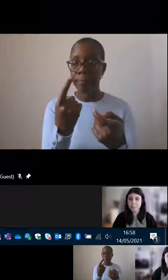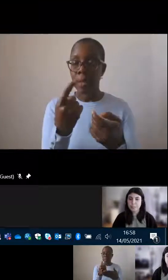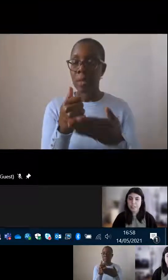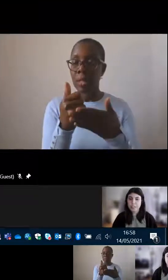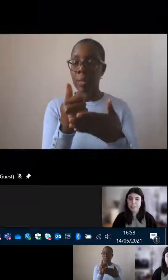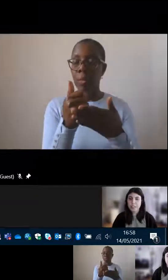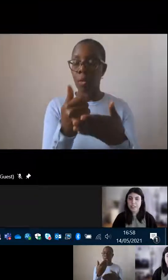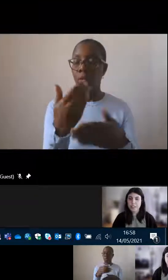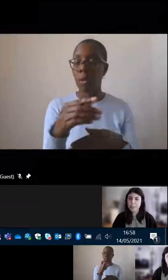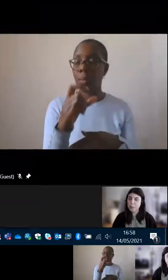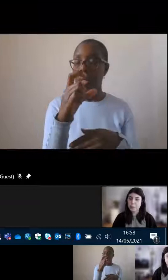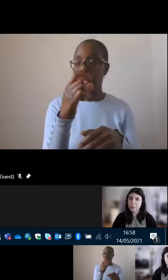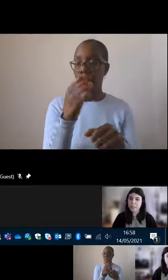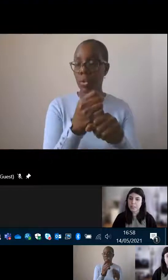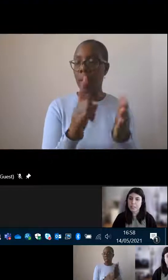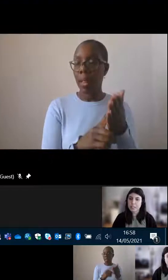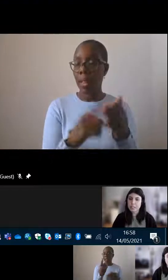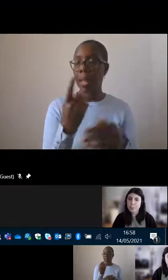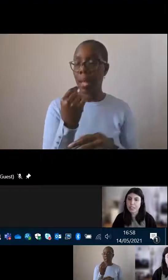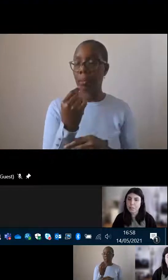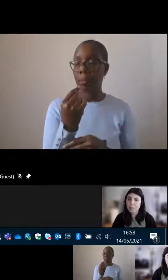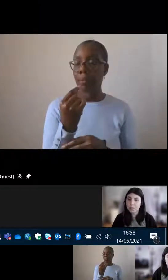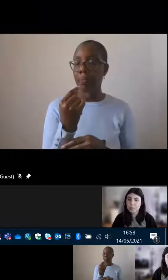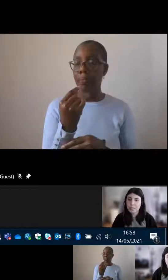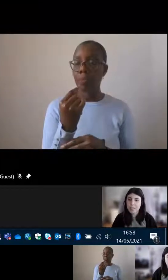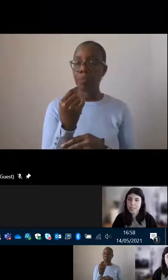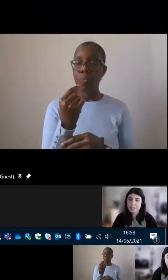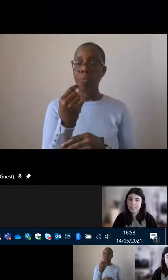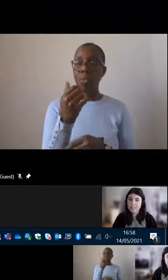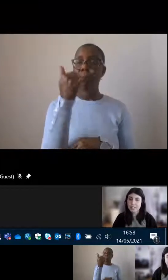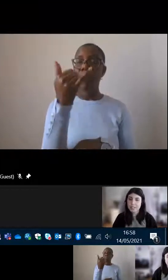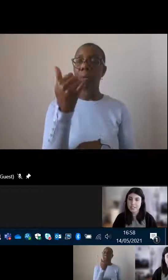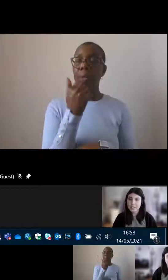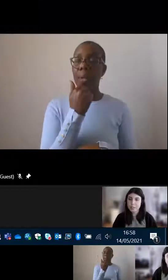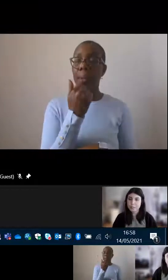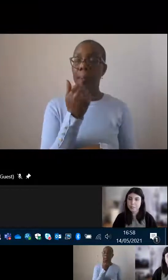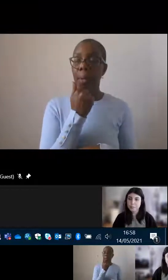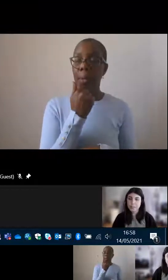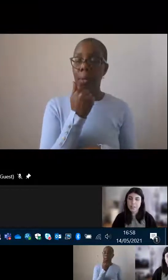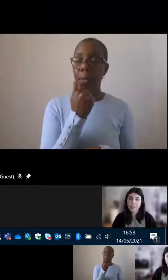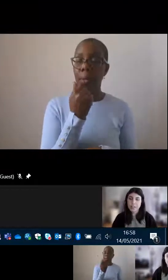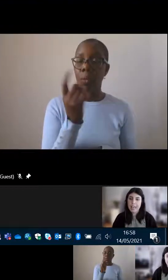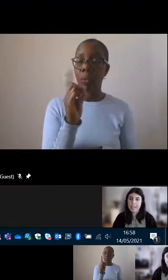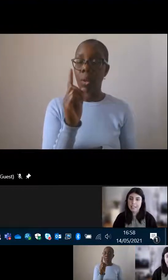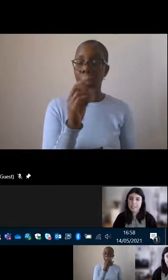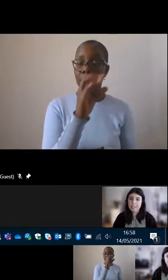CGL. Their phone number, I'll read this one out. It's